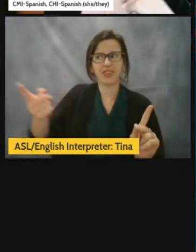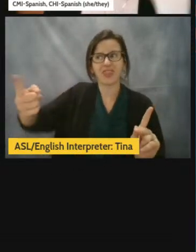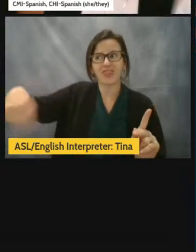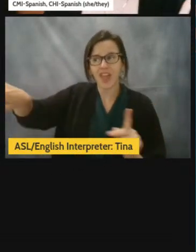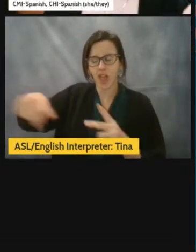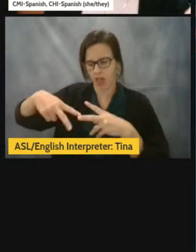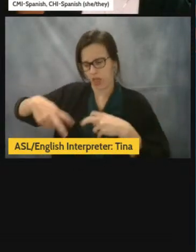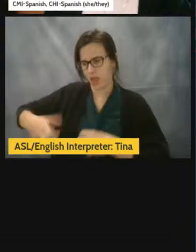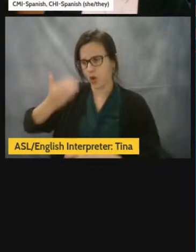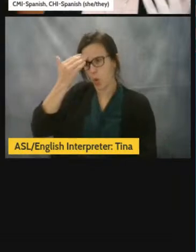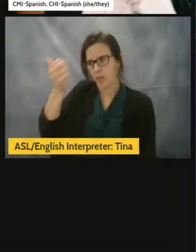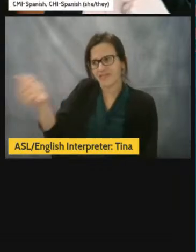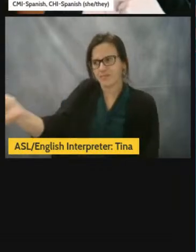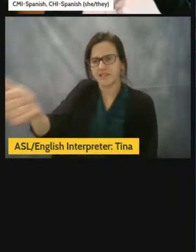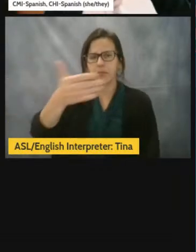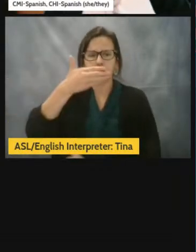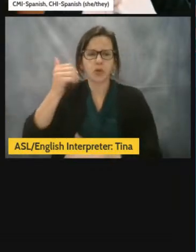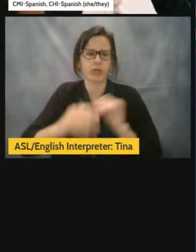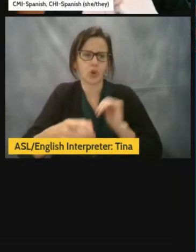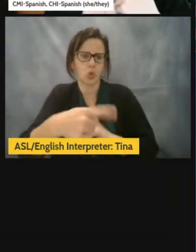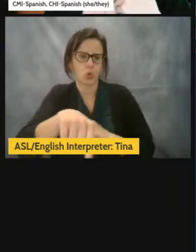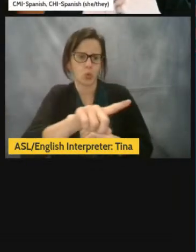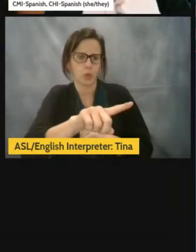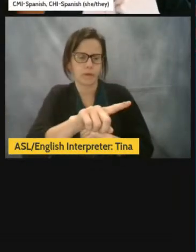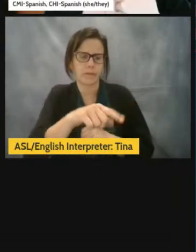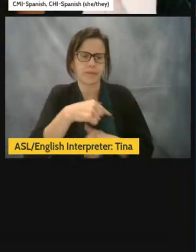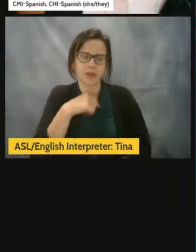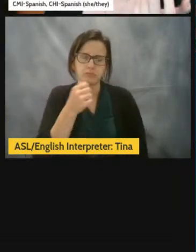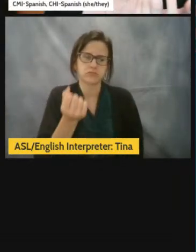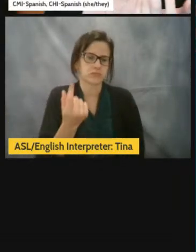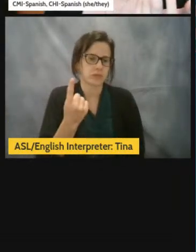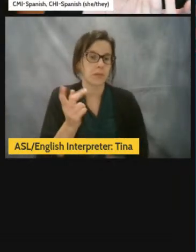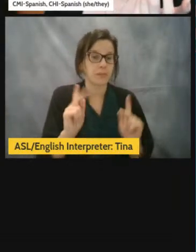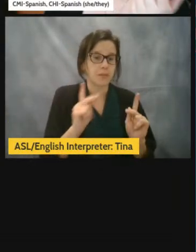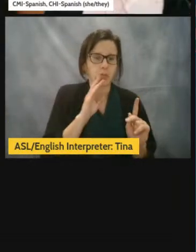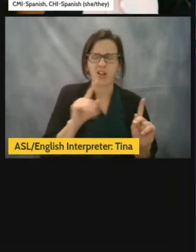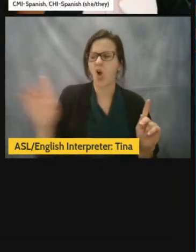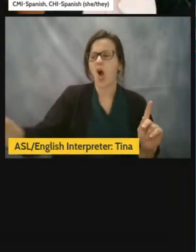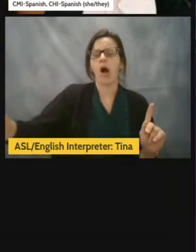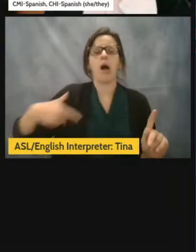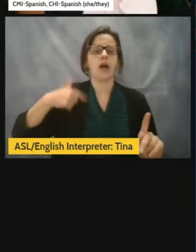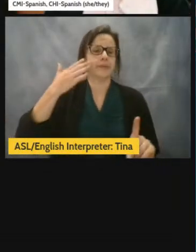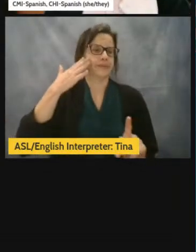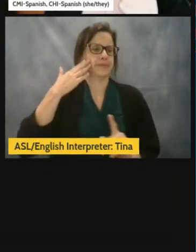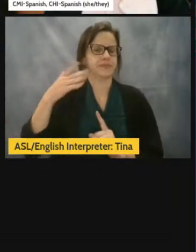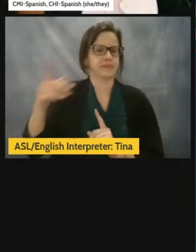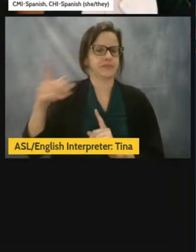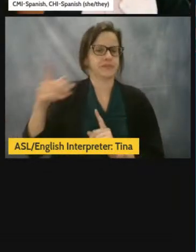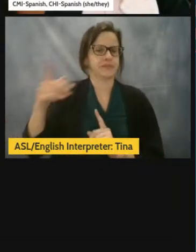I don't get this. Why do people think that they know other people better than that person knows themselves?